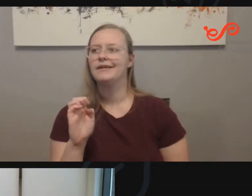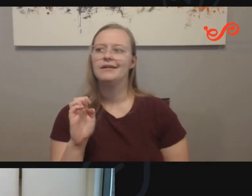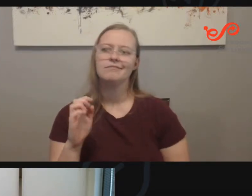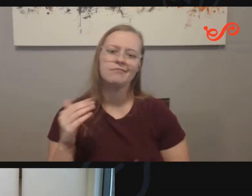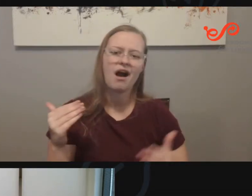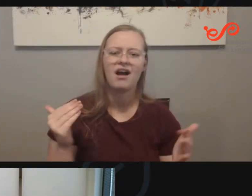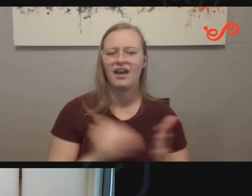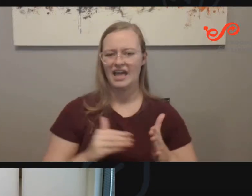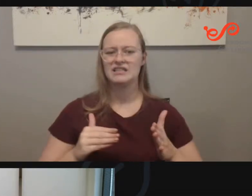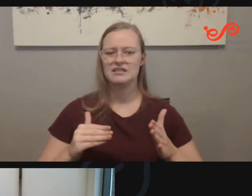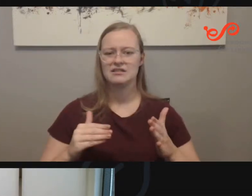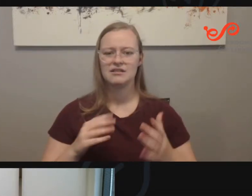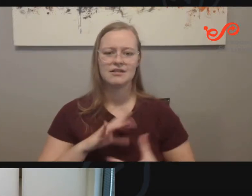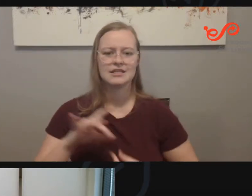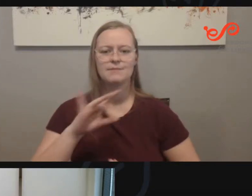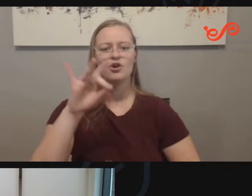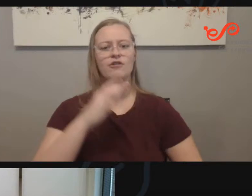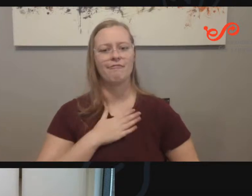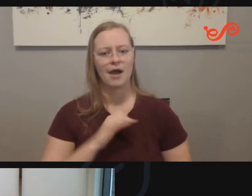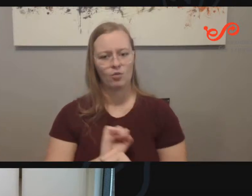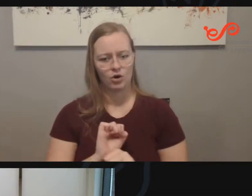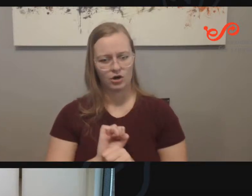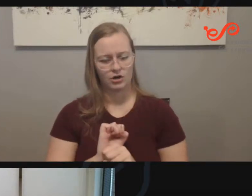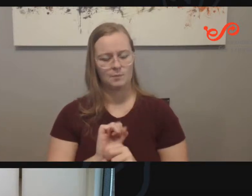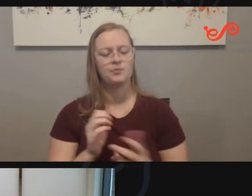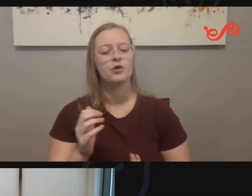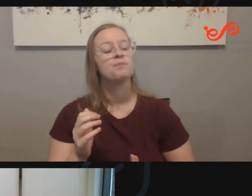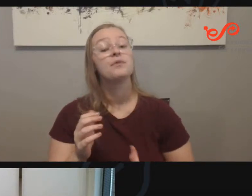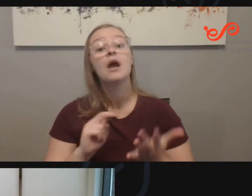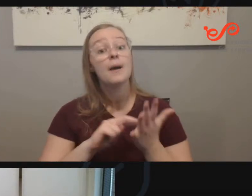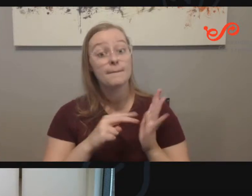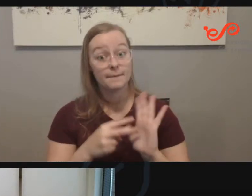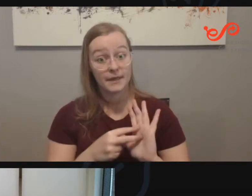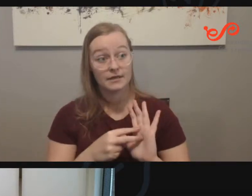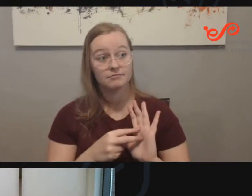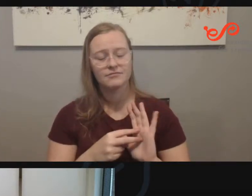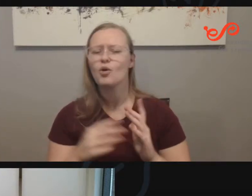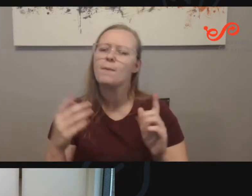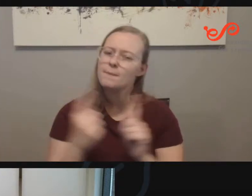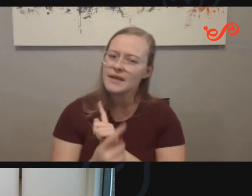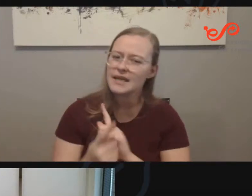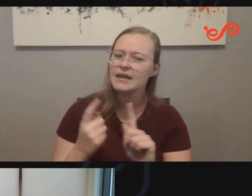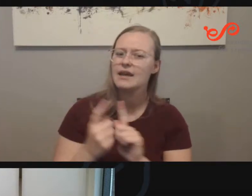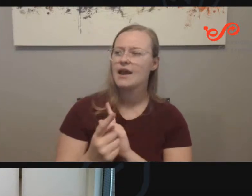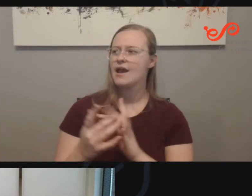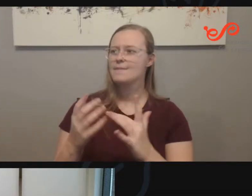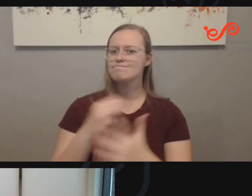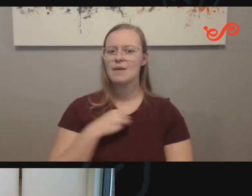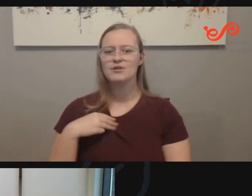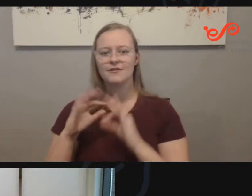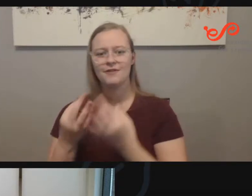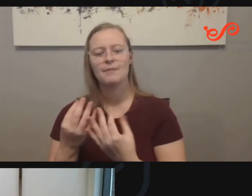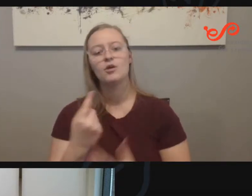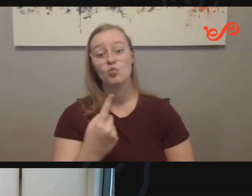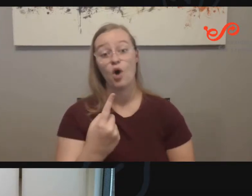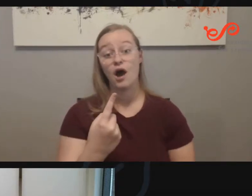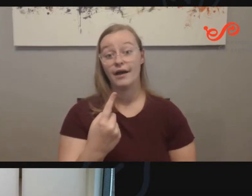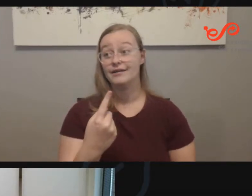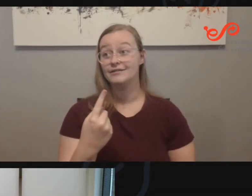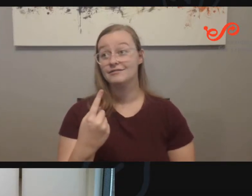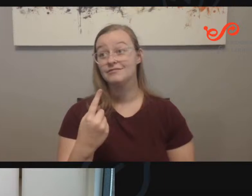of the kind of work that I'm doing. So meeting members of the family, one in particular has taken